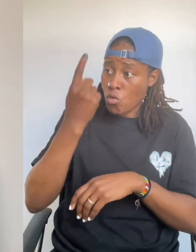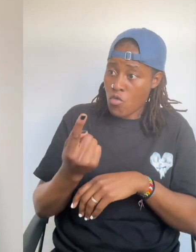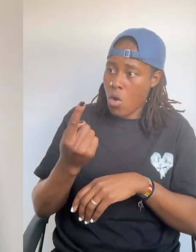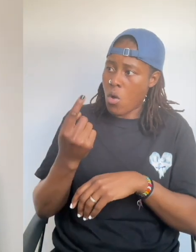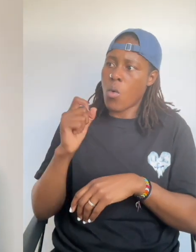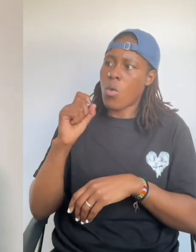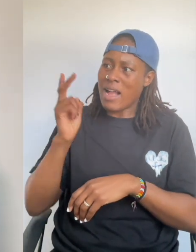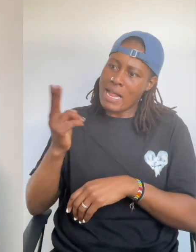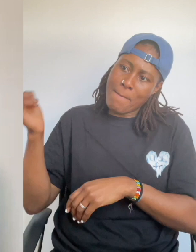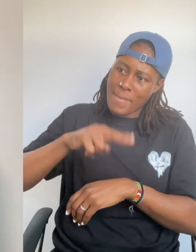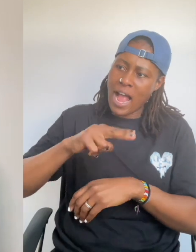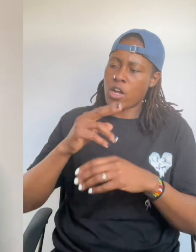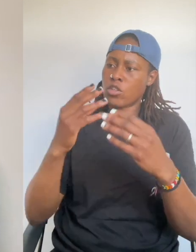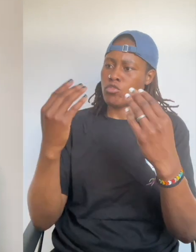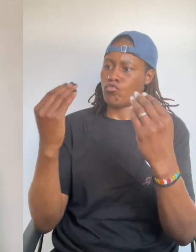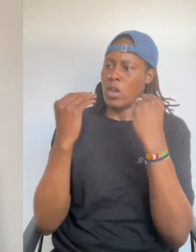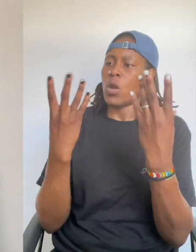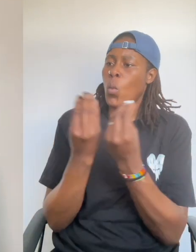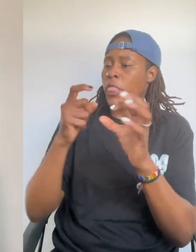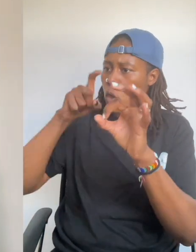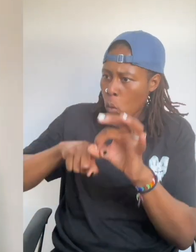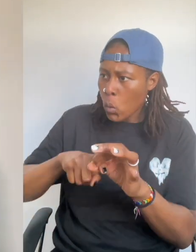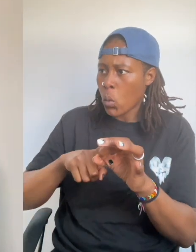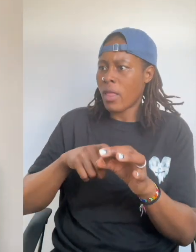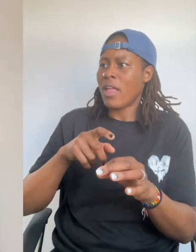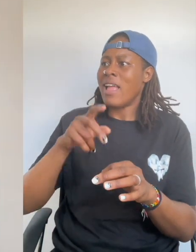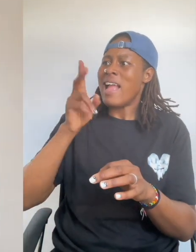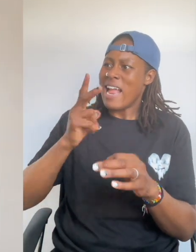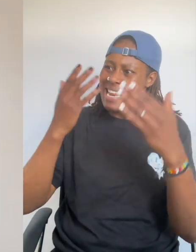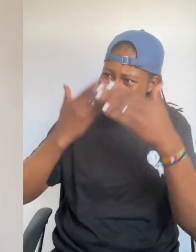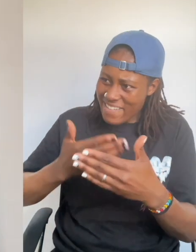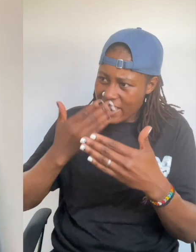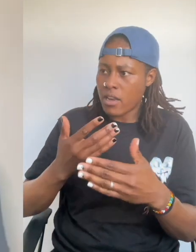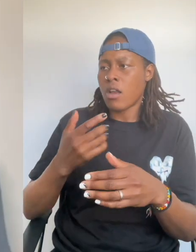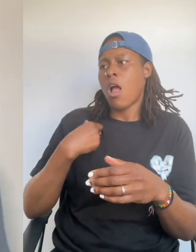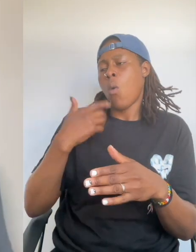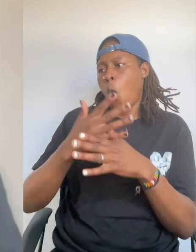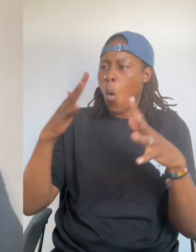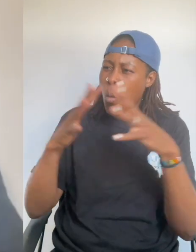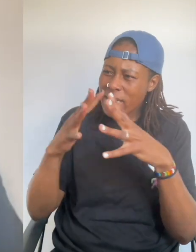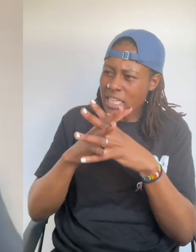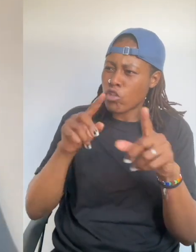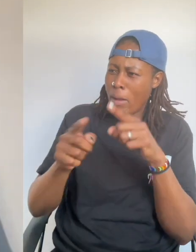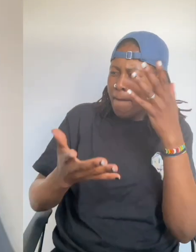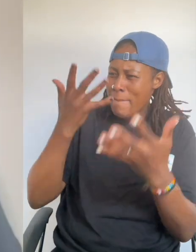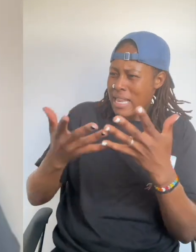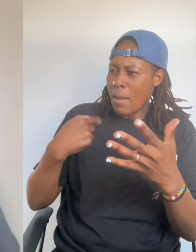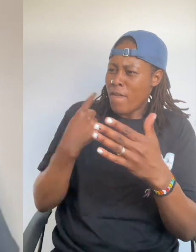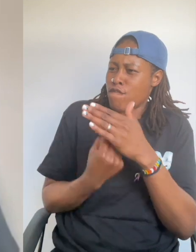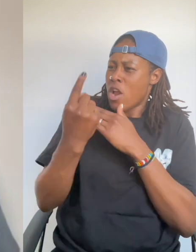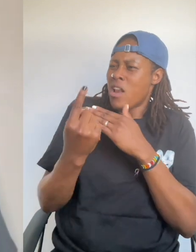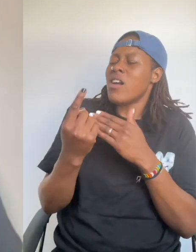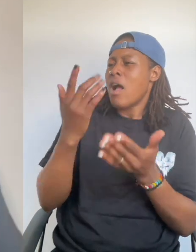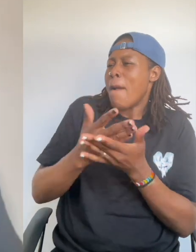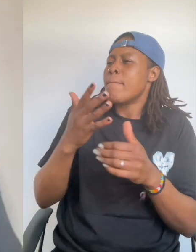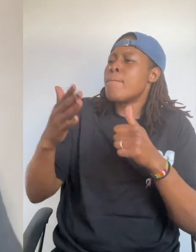tomorrow I'm back in the gym with Q. I'll train again in the evening. I'll work on a Wednesday, and I try and balance it out. I'm a freelancer, so there's a